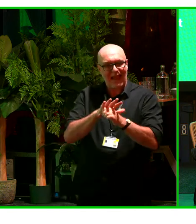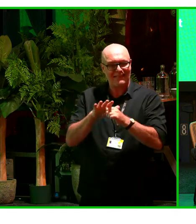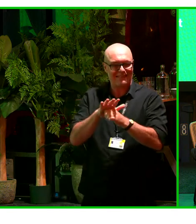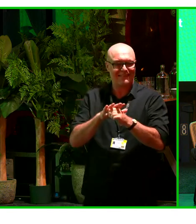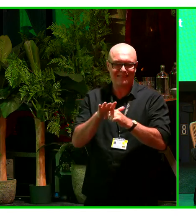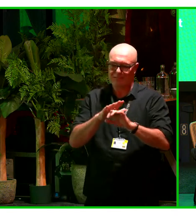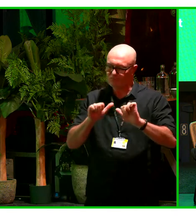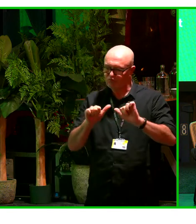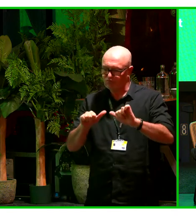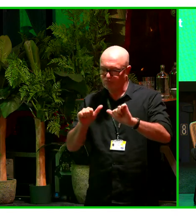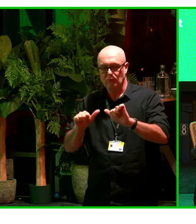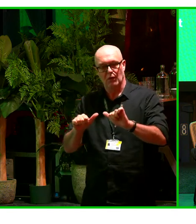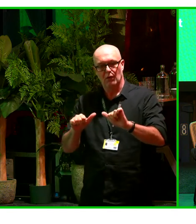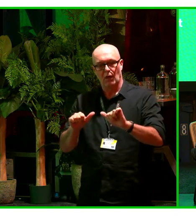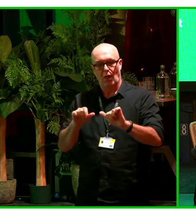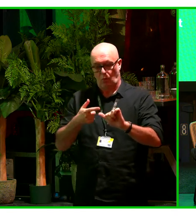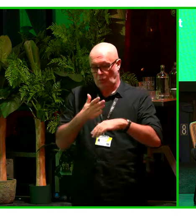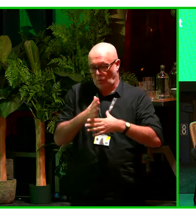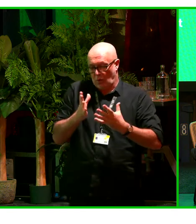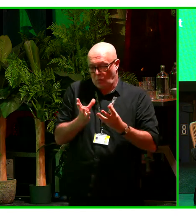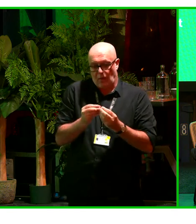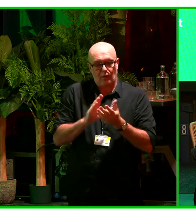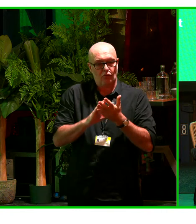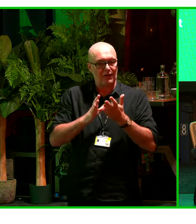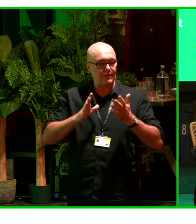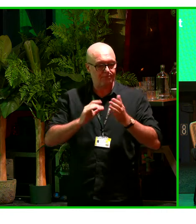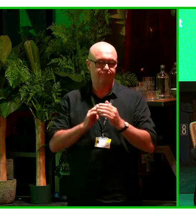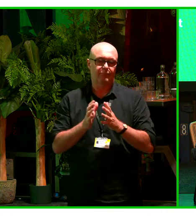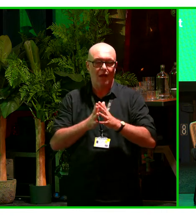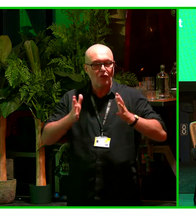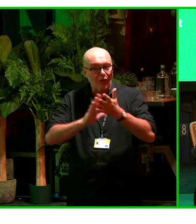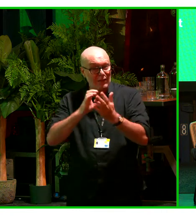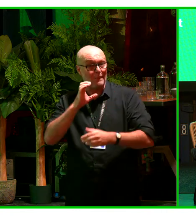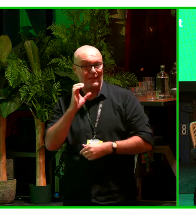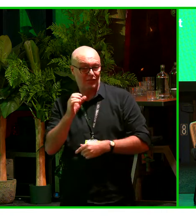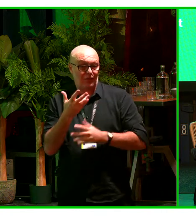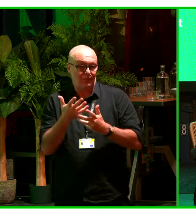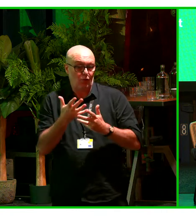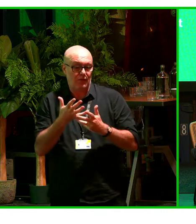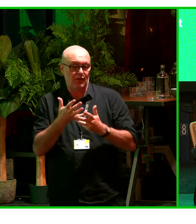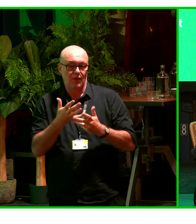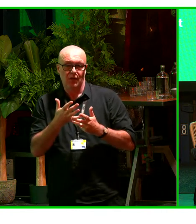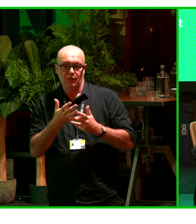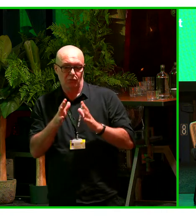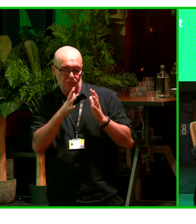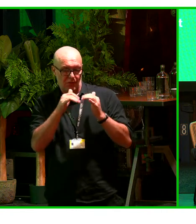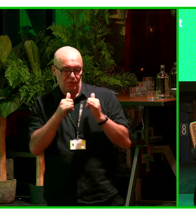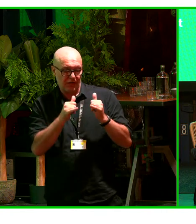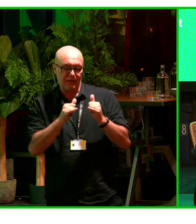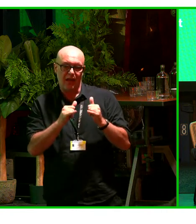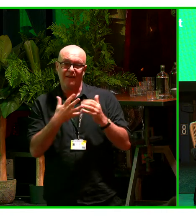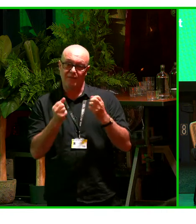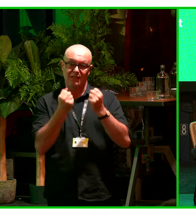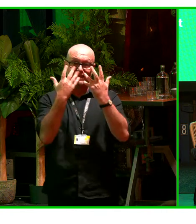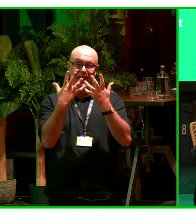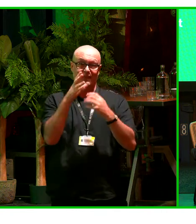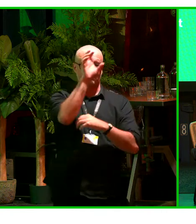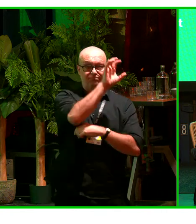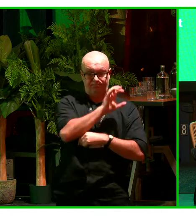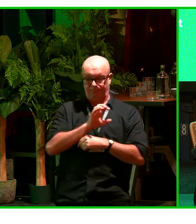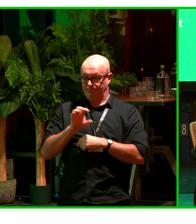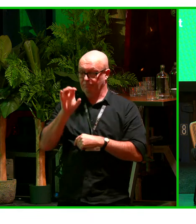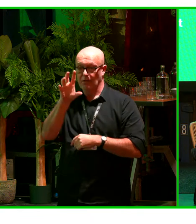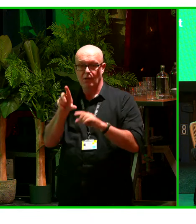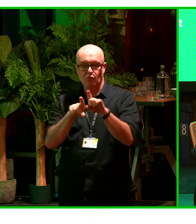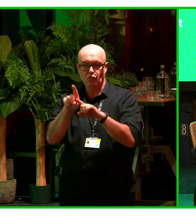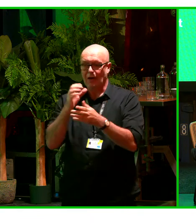And that's something that we're working with Greater Manchester on at the moment, developing local area energy plans across all 10 districts, trying to provide that coherent